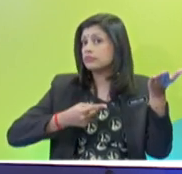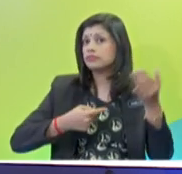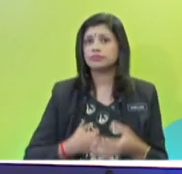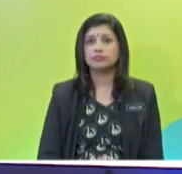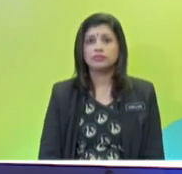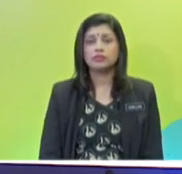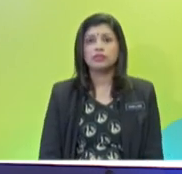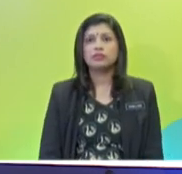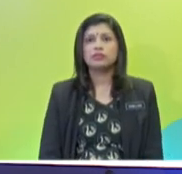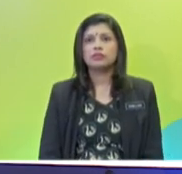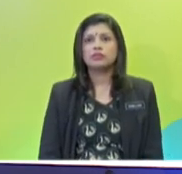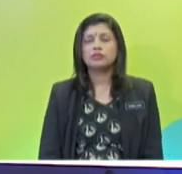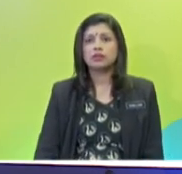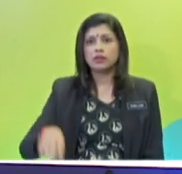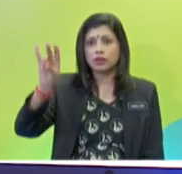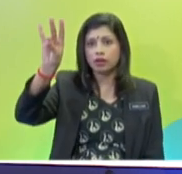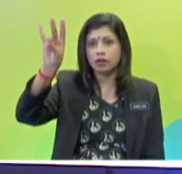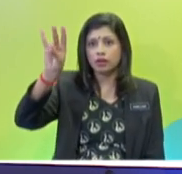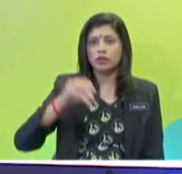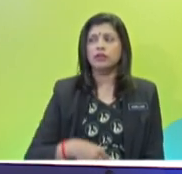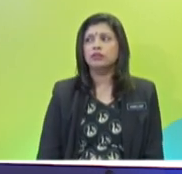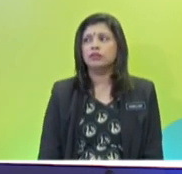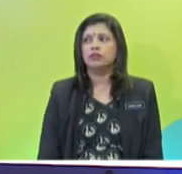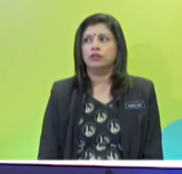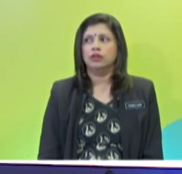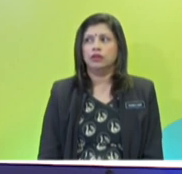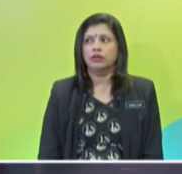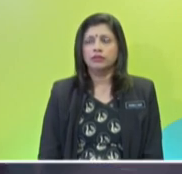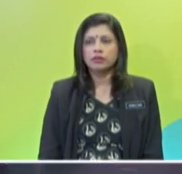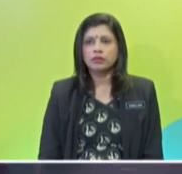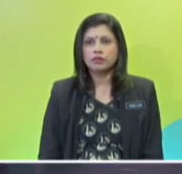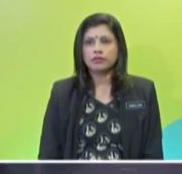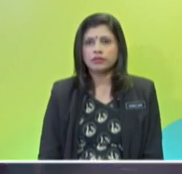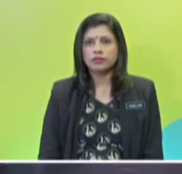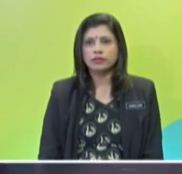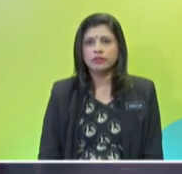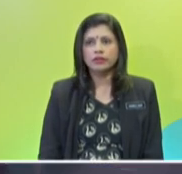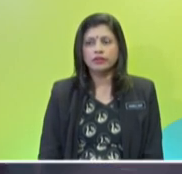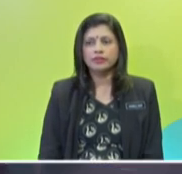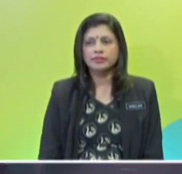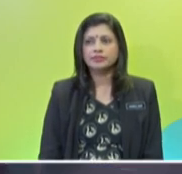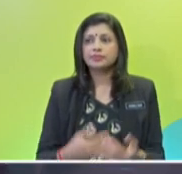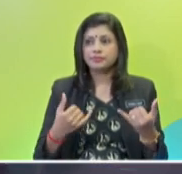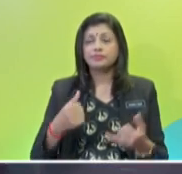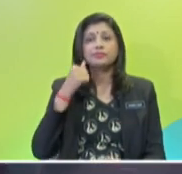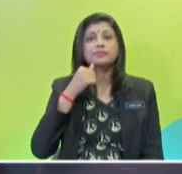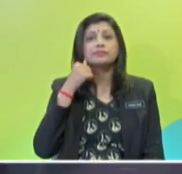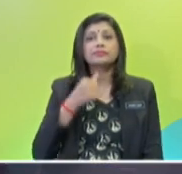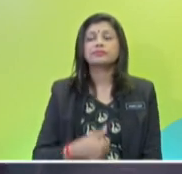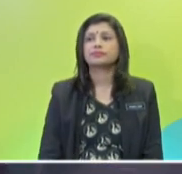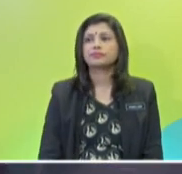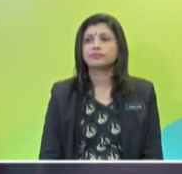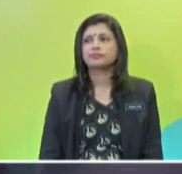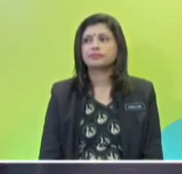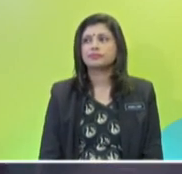I choose number seven. Number seven. Okay, we need one more. All right, one more. All right, now it's girl's turn.